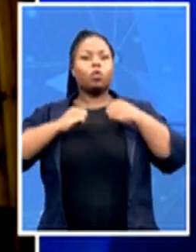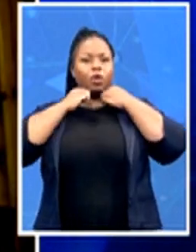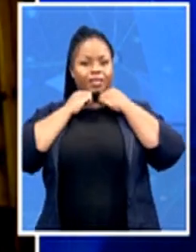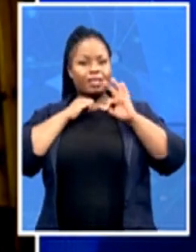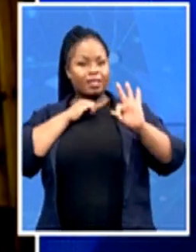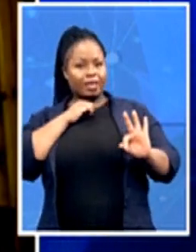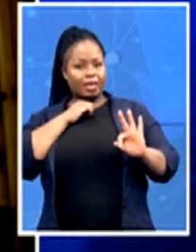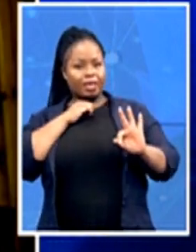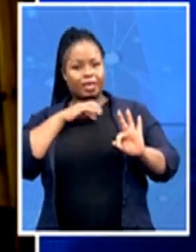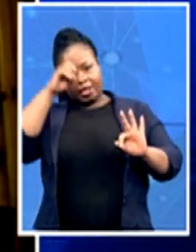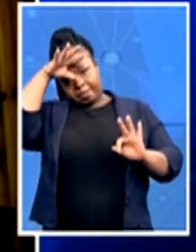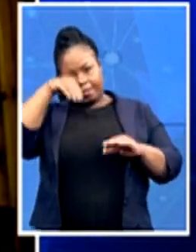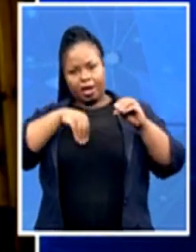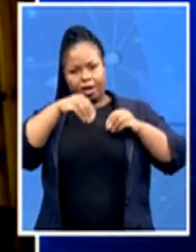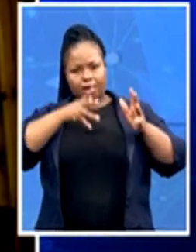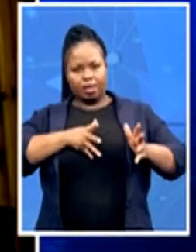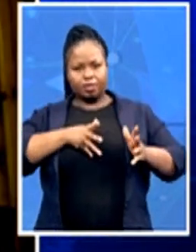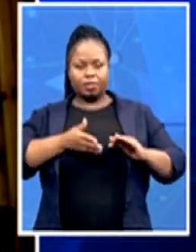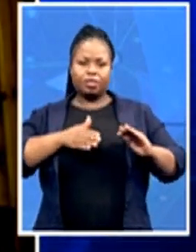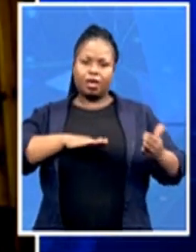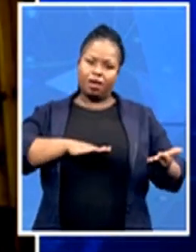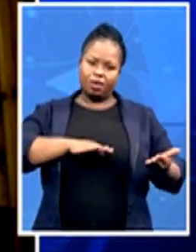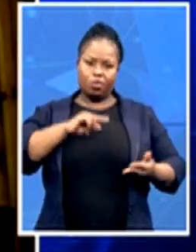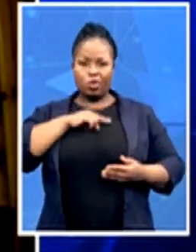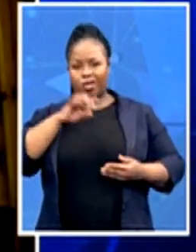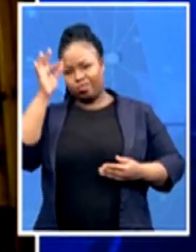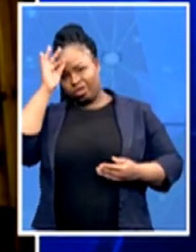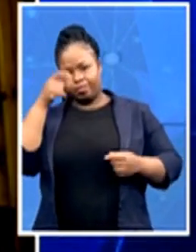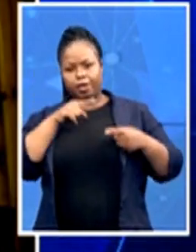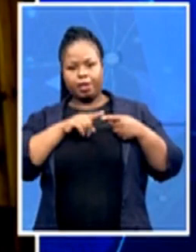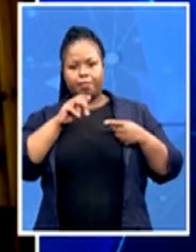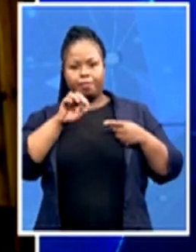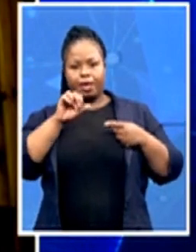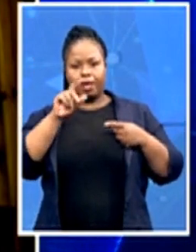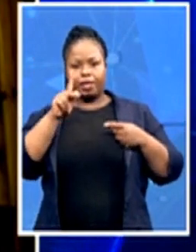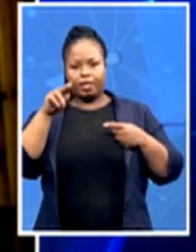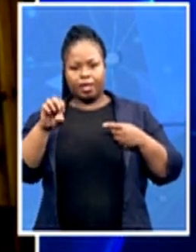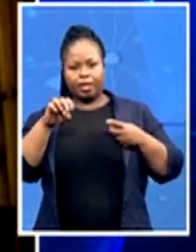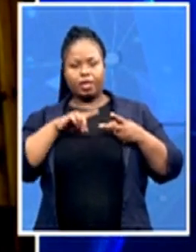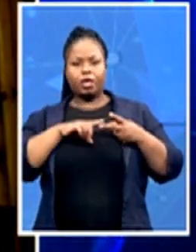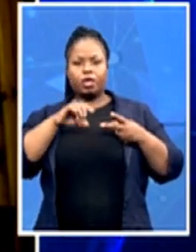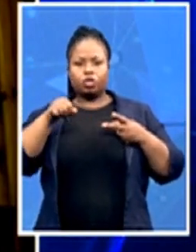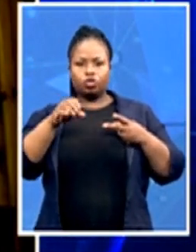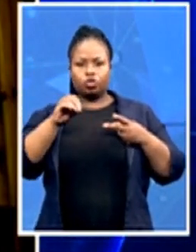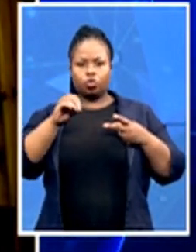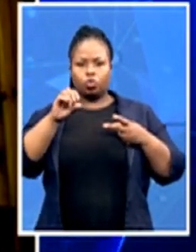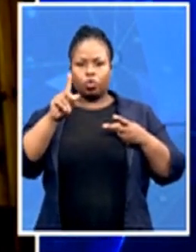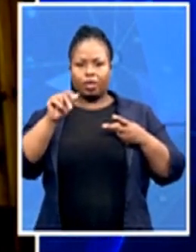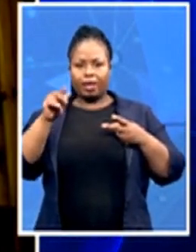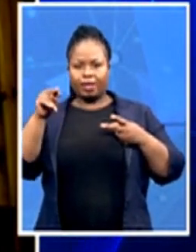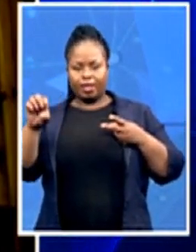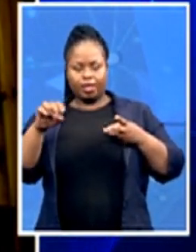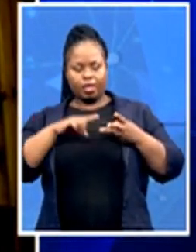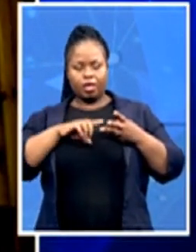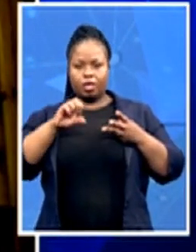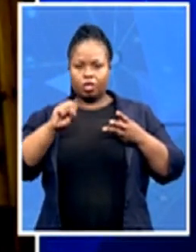police, Mr. Mati, Mr. Chokanisi, and Mr. Sokanyile. So currently we are pursuing prosecutions for the death of those